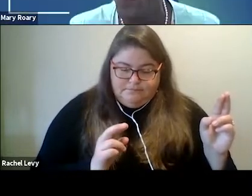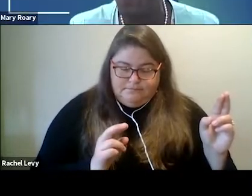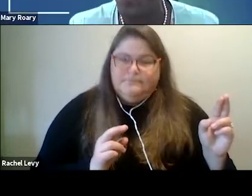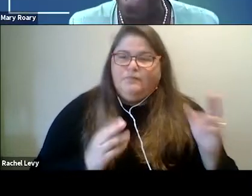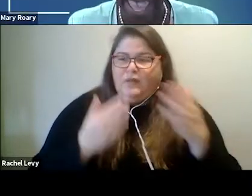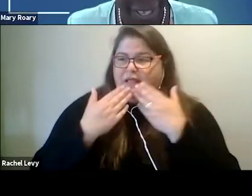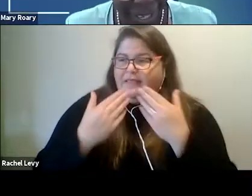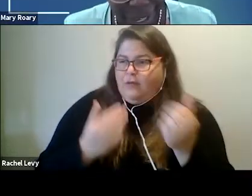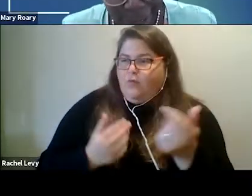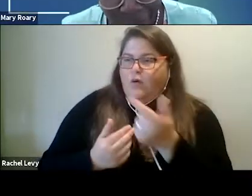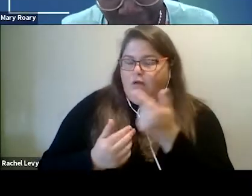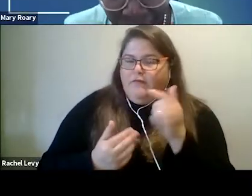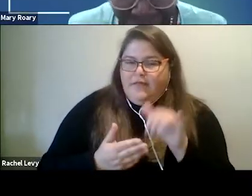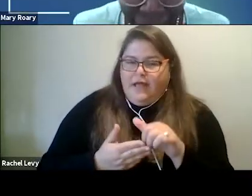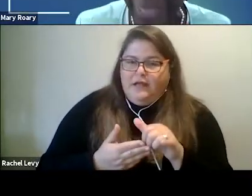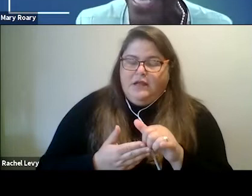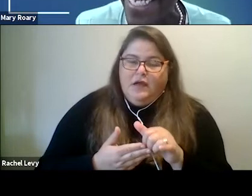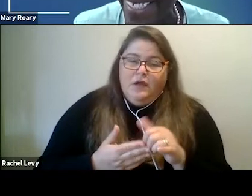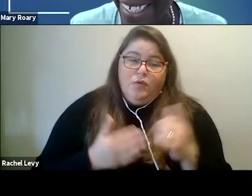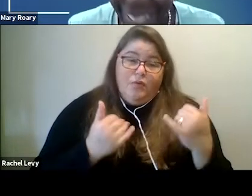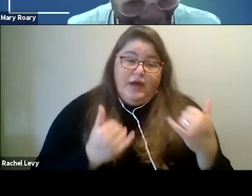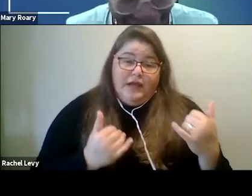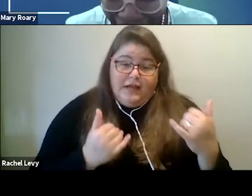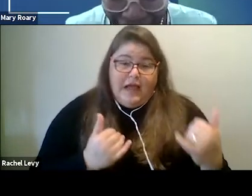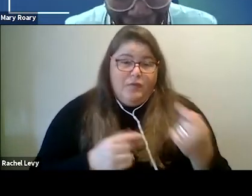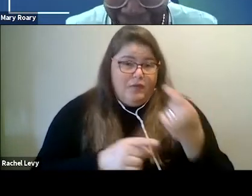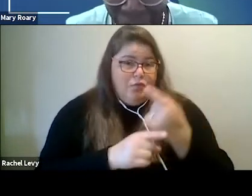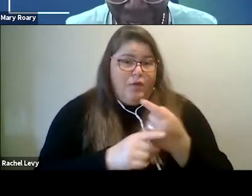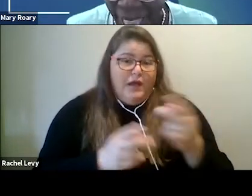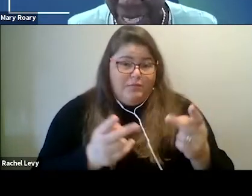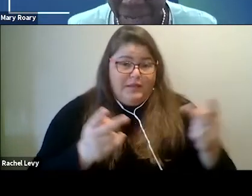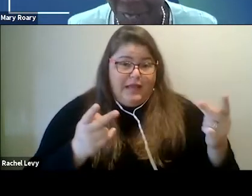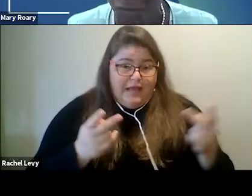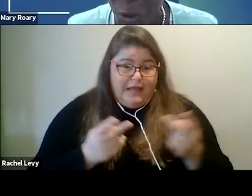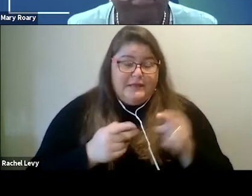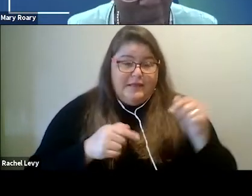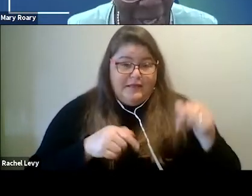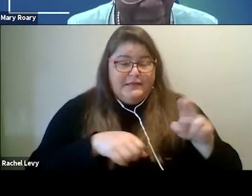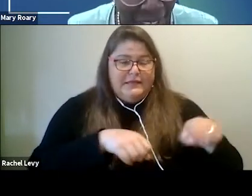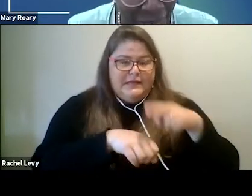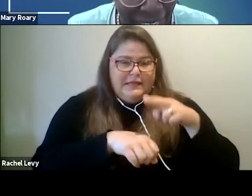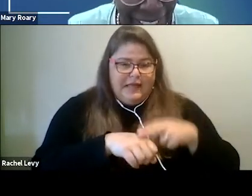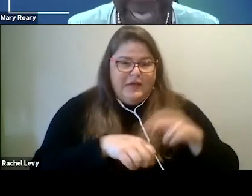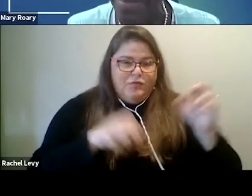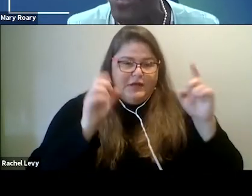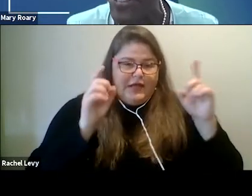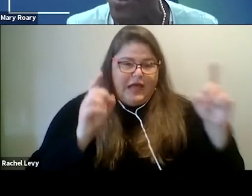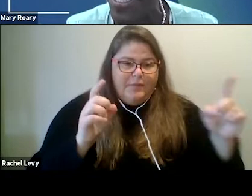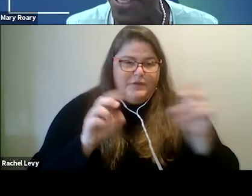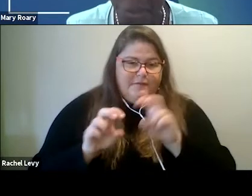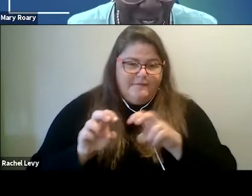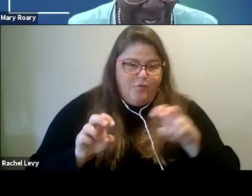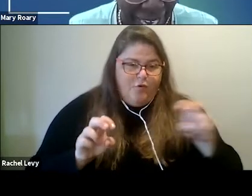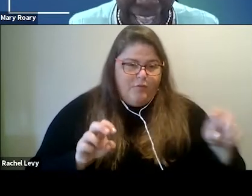Thank you all for that. You are in the right place. This is the National Academy's Forum on Mental Health and Substance